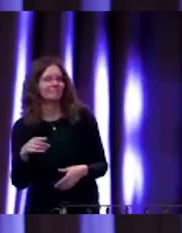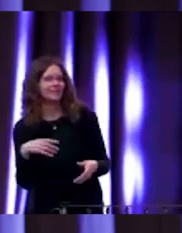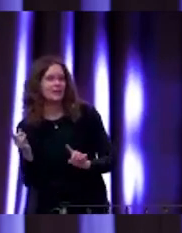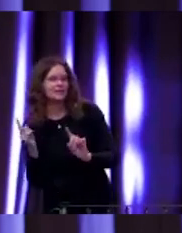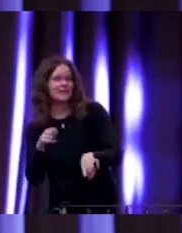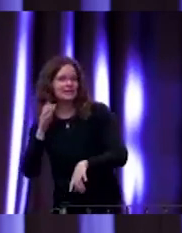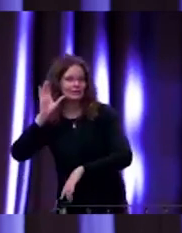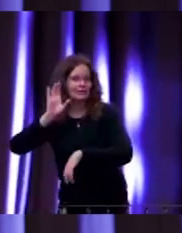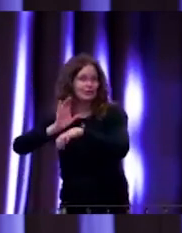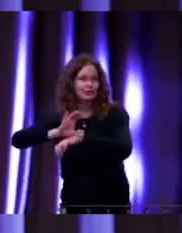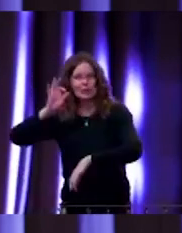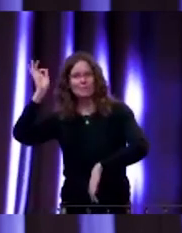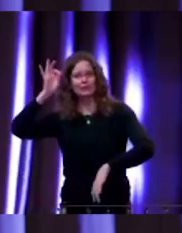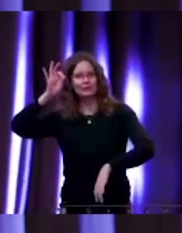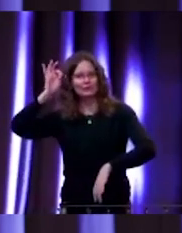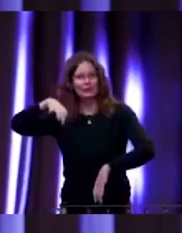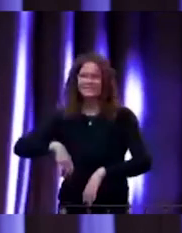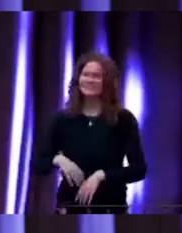Ellen taking us to church. Thank you.